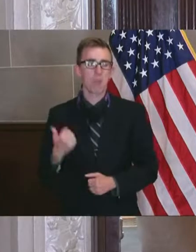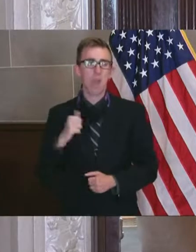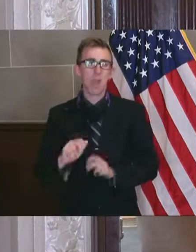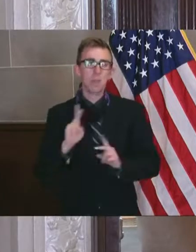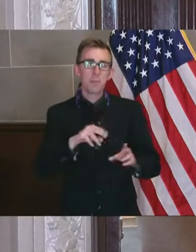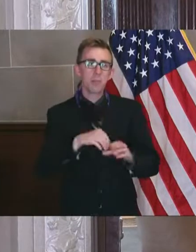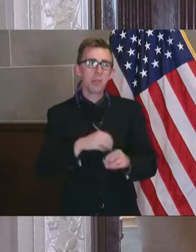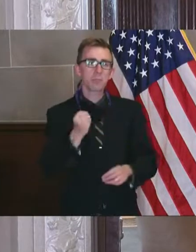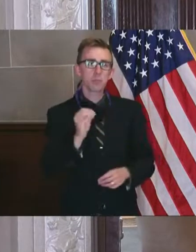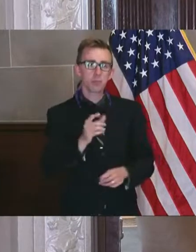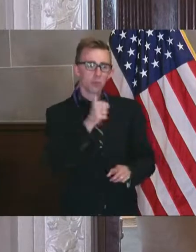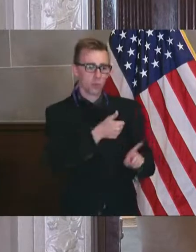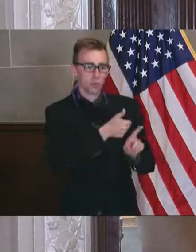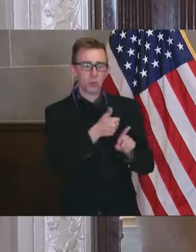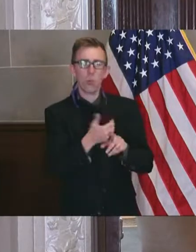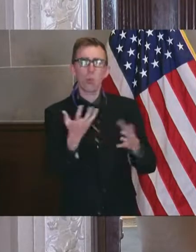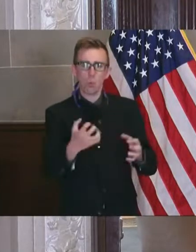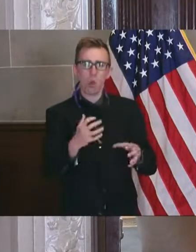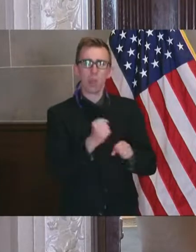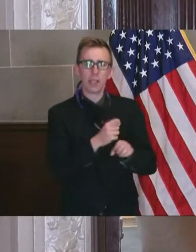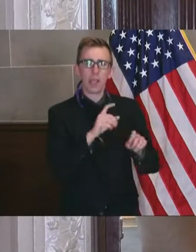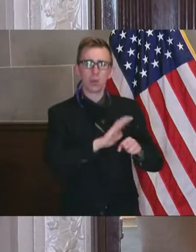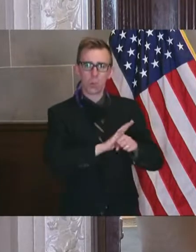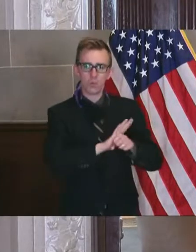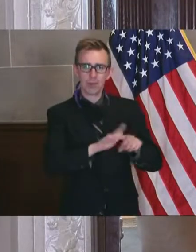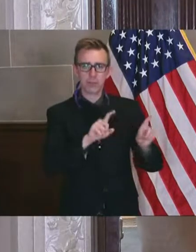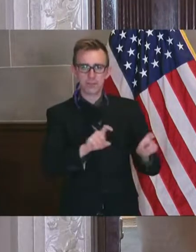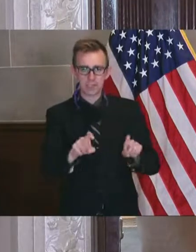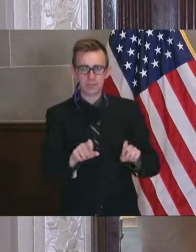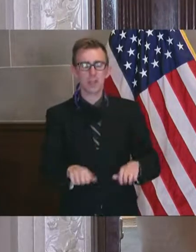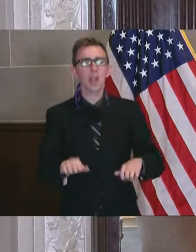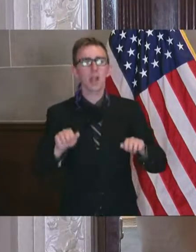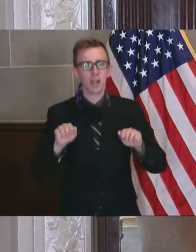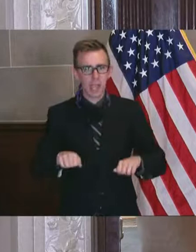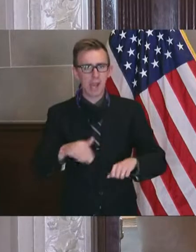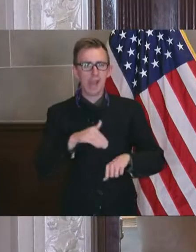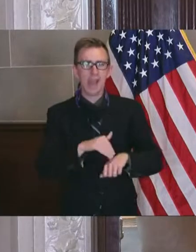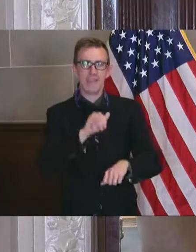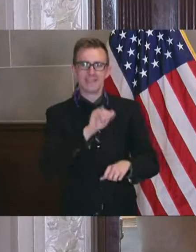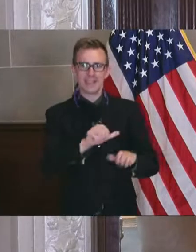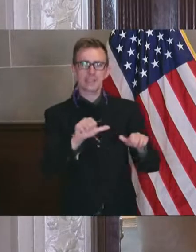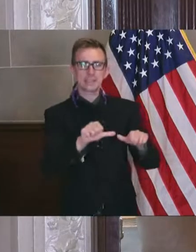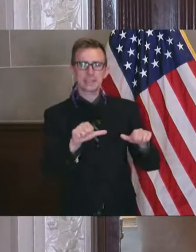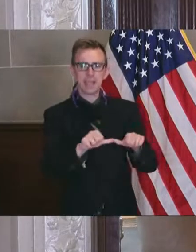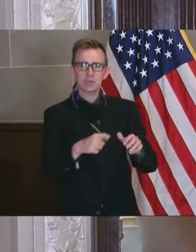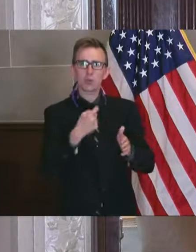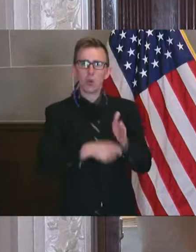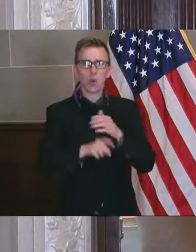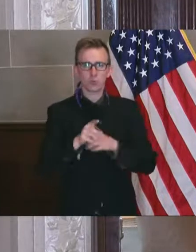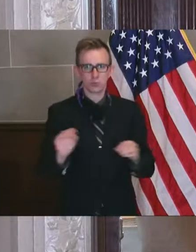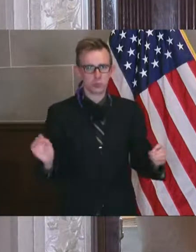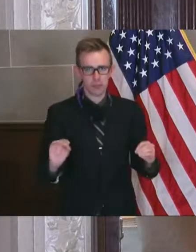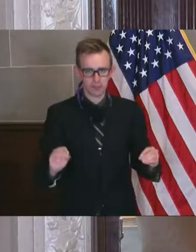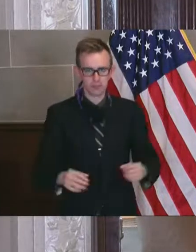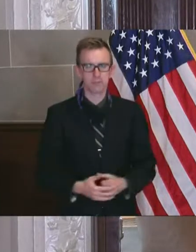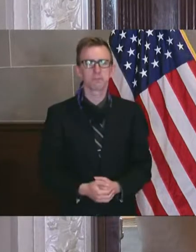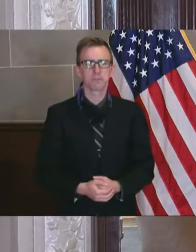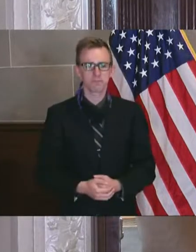would like to be tested for COVID-19 can do so at these sites at no cost.